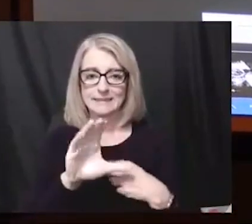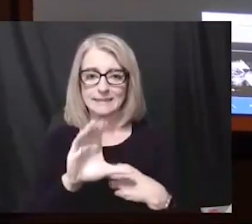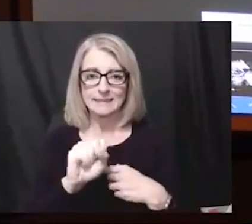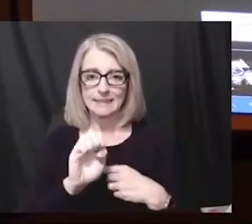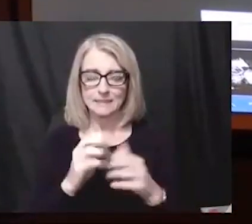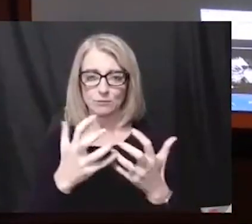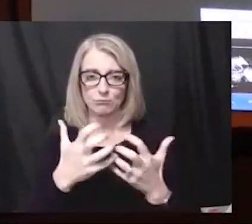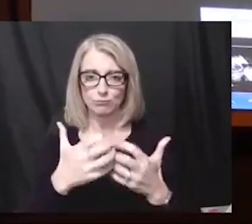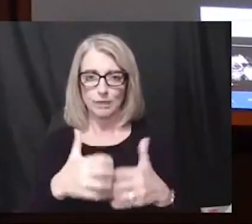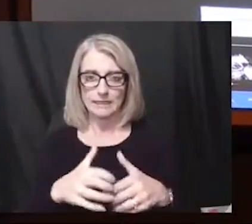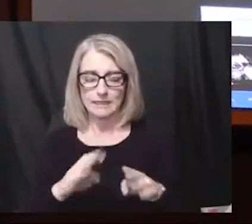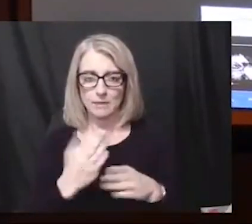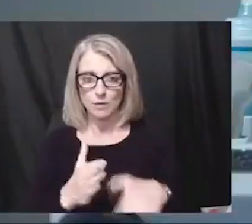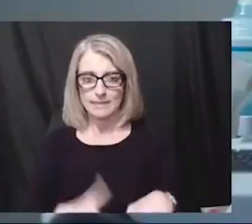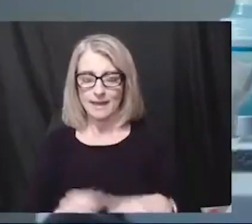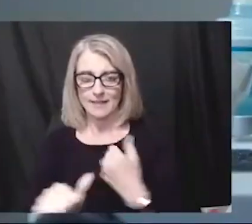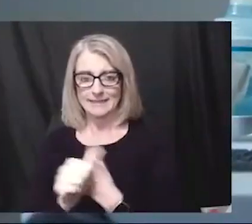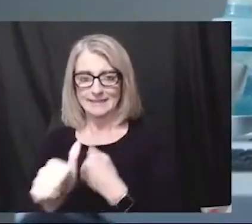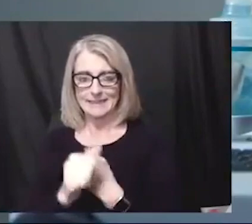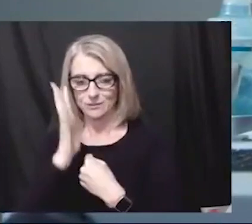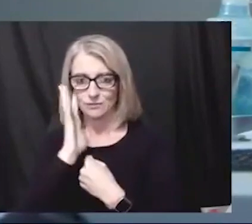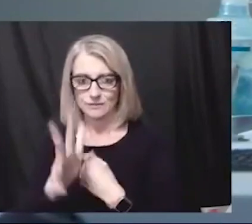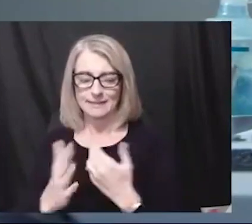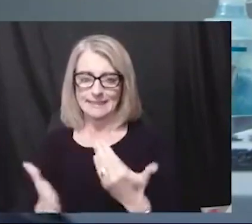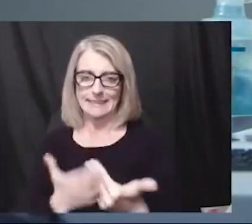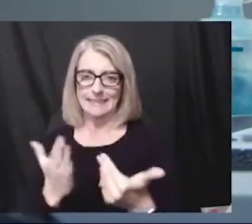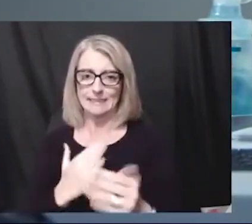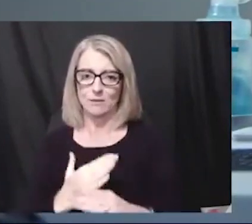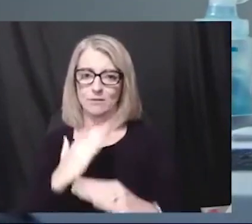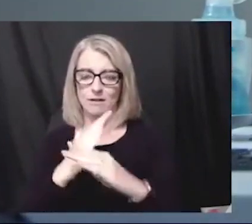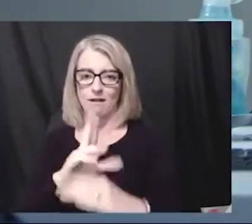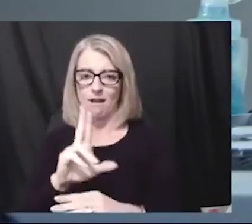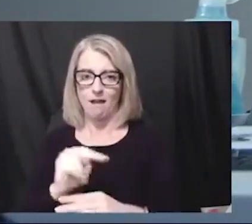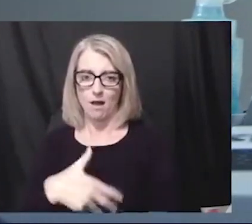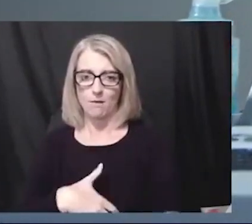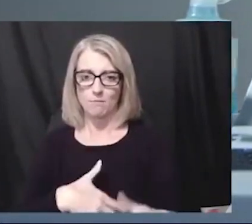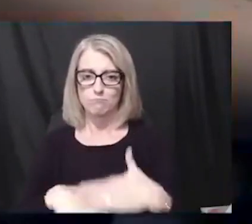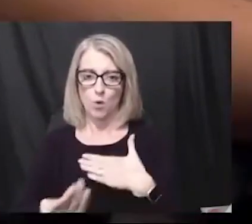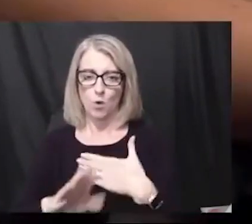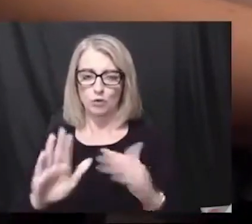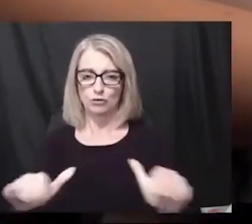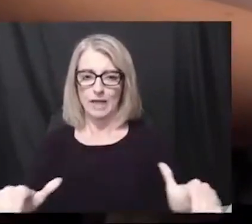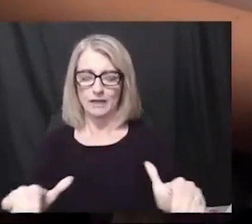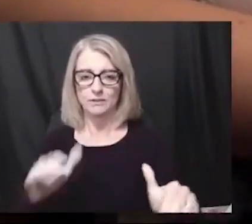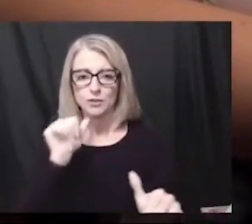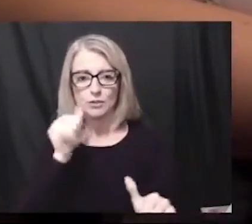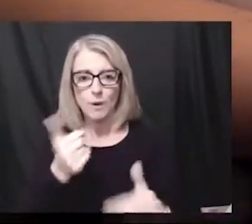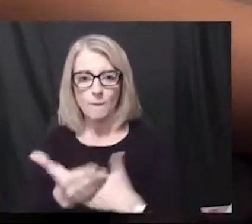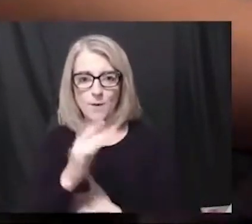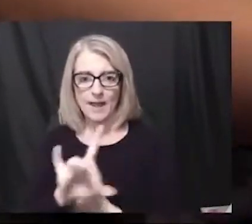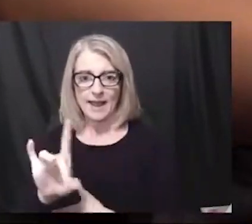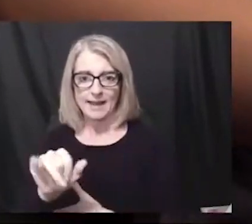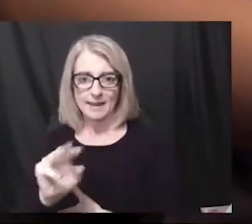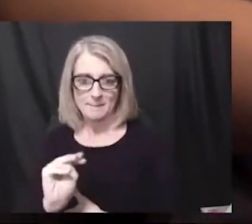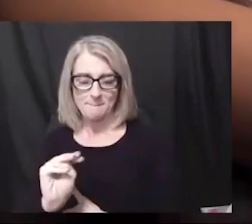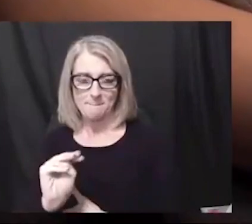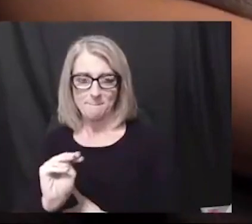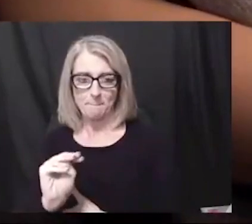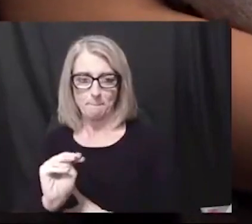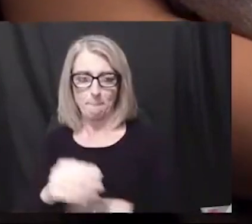choices. Stephanie has a question. She's in New York this morning, and she says, can you please comment on pros and cons